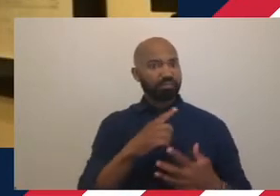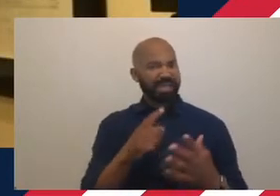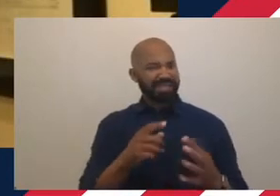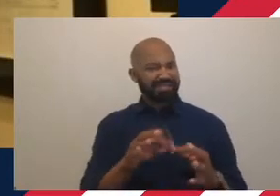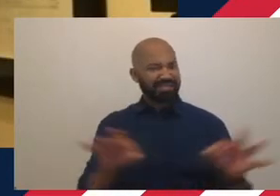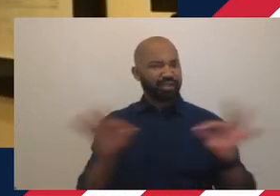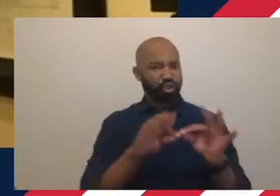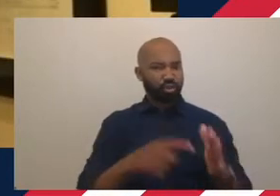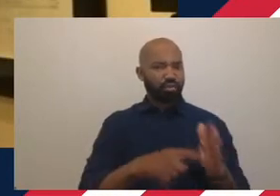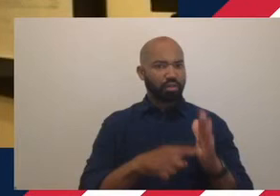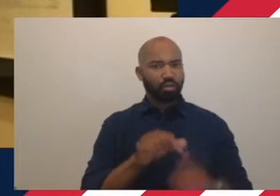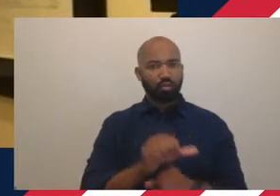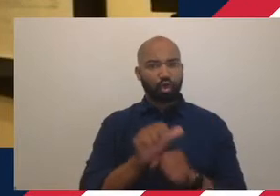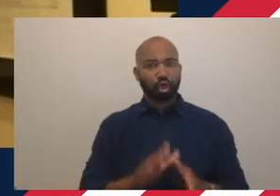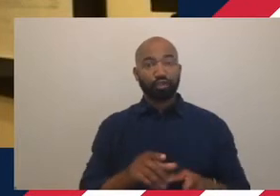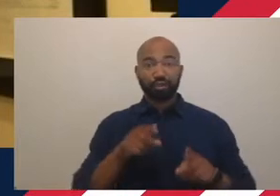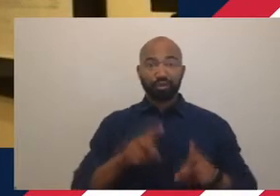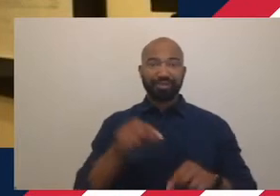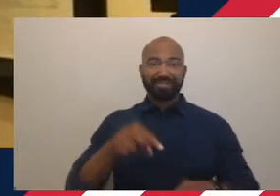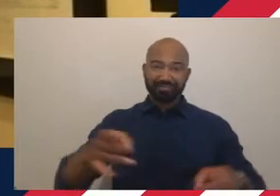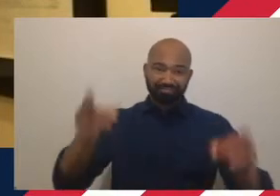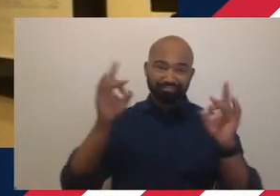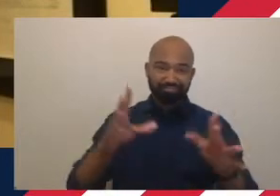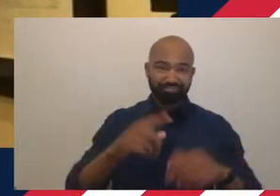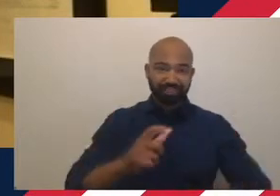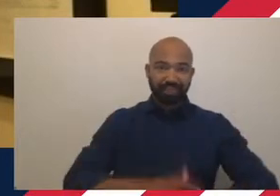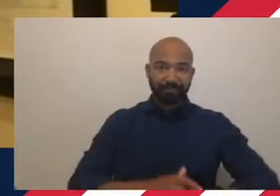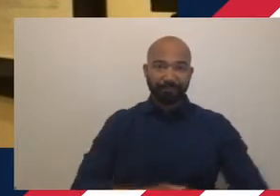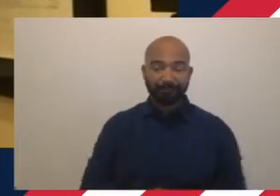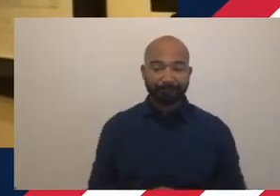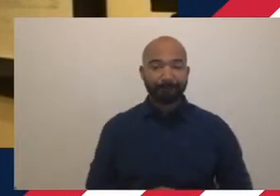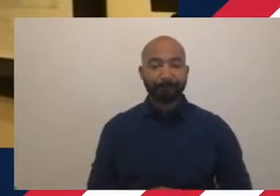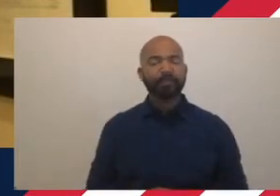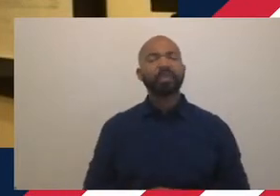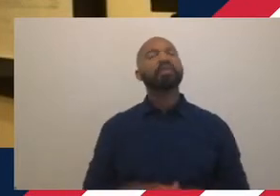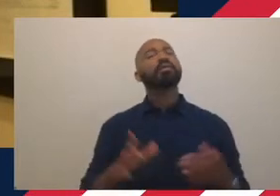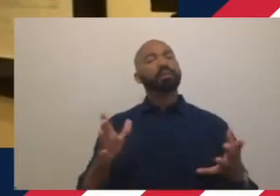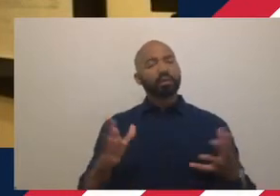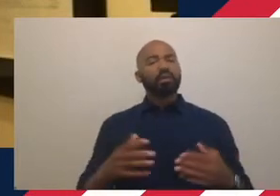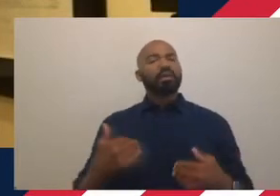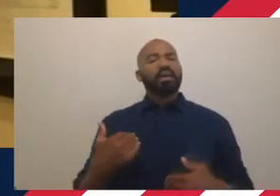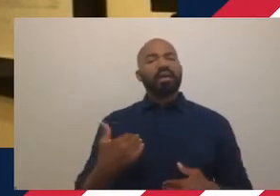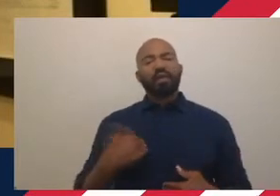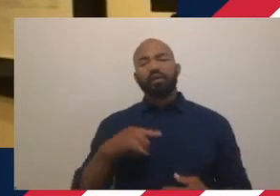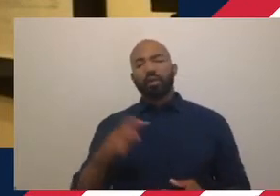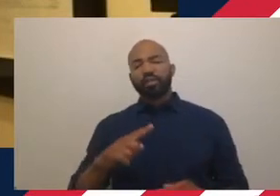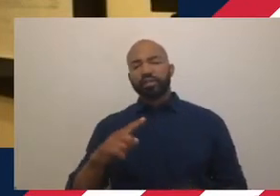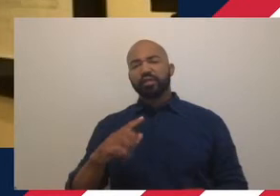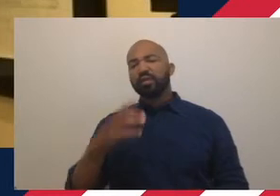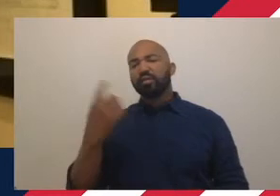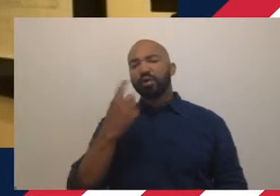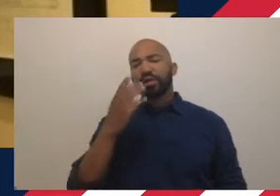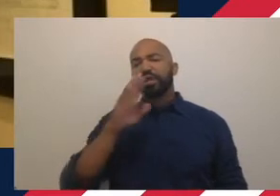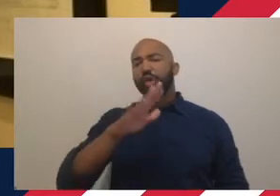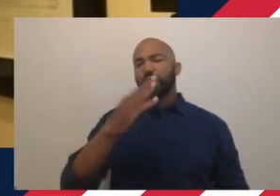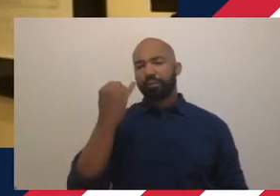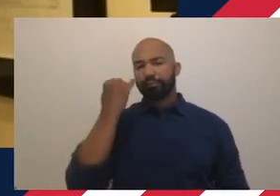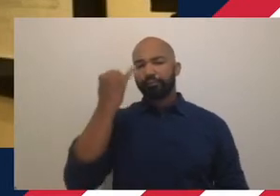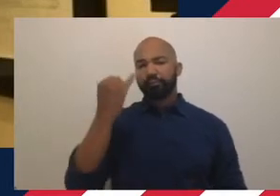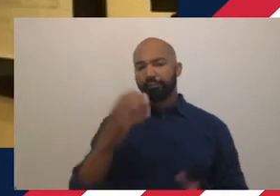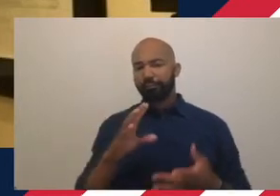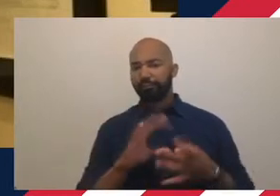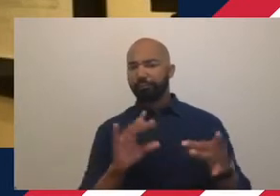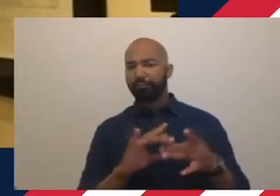of crisis. Having said that, I'd be interested in your thoughts about whether or not your brothers and sisters who are working in